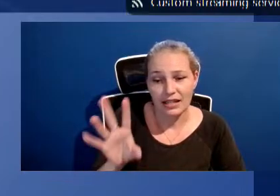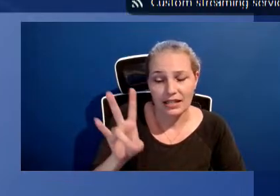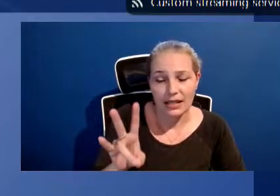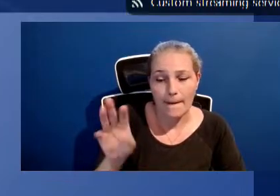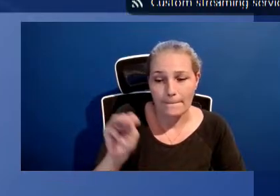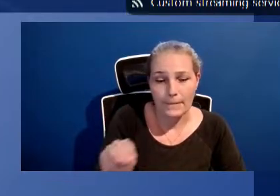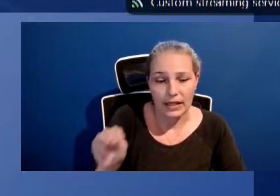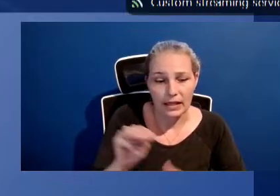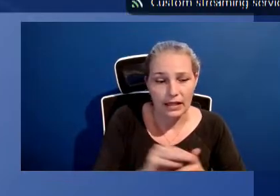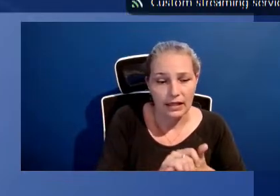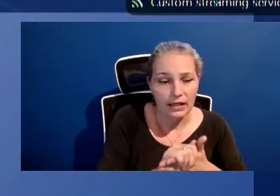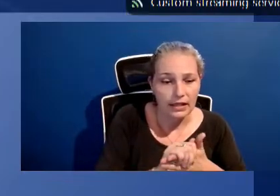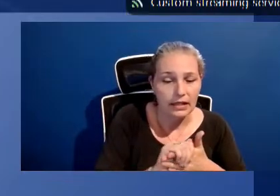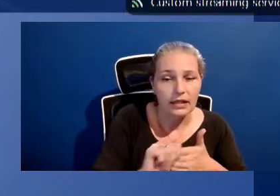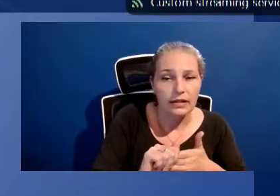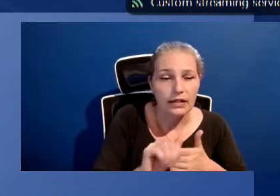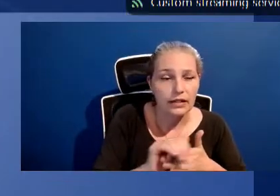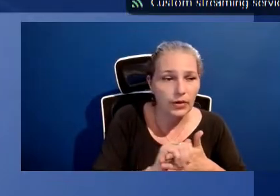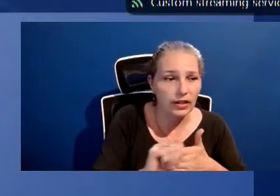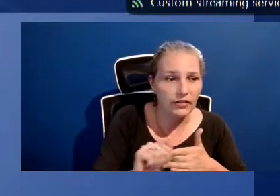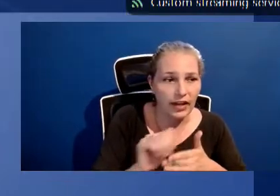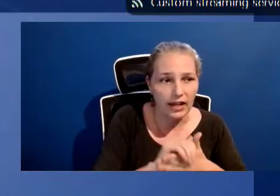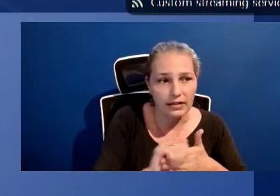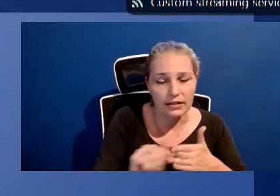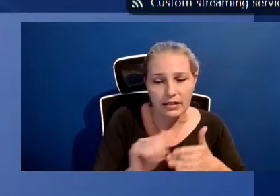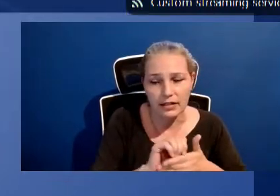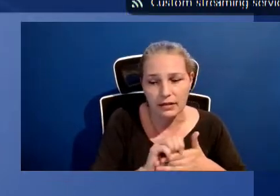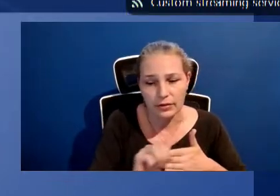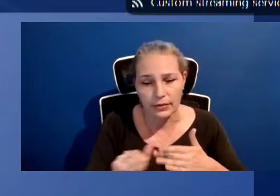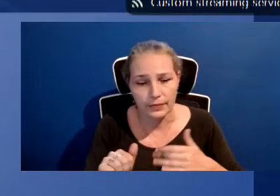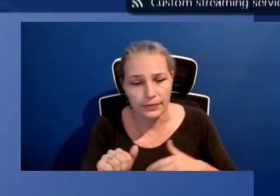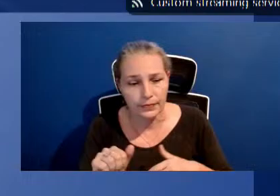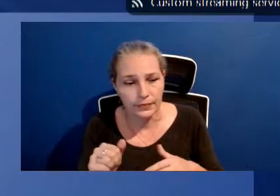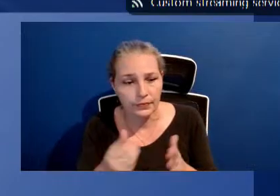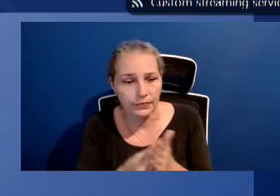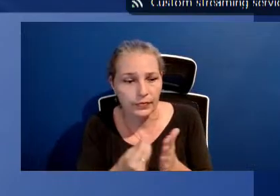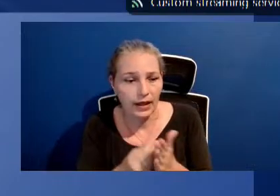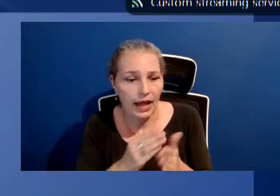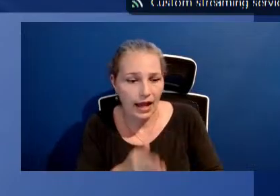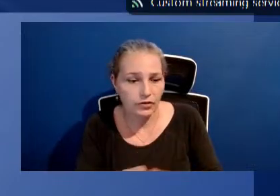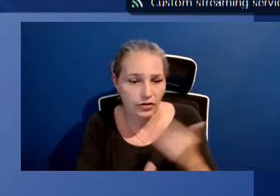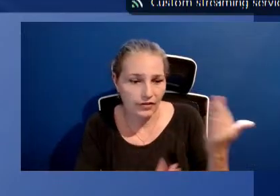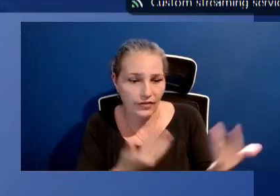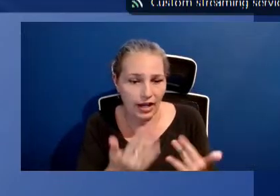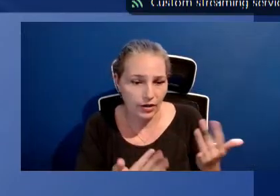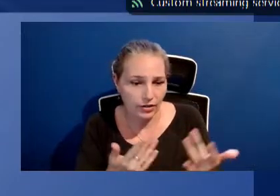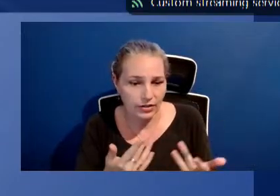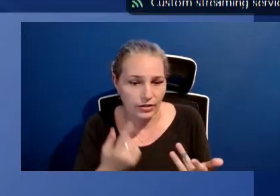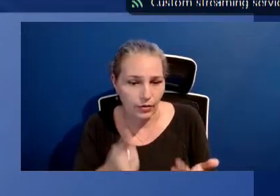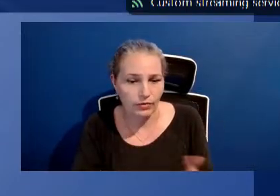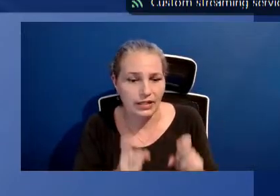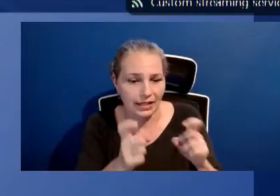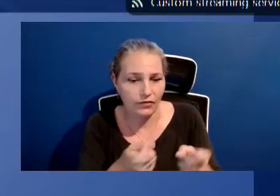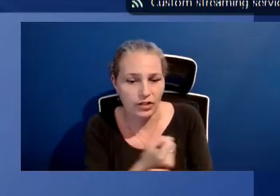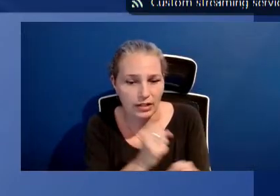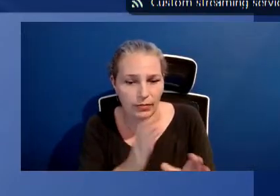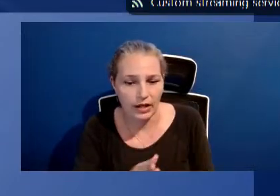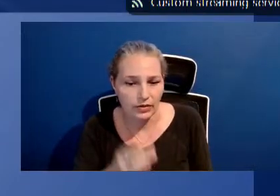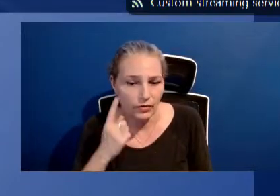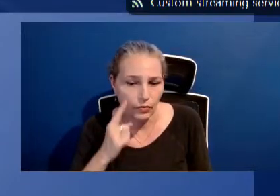survivors through the request for assistance process. So please, if you are having any issues, please contact us and we can help you